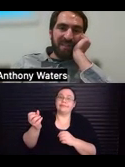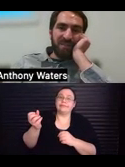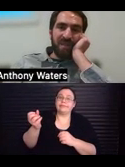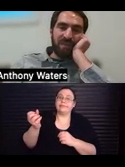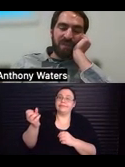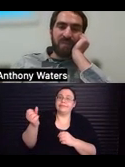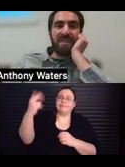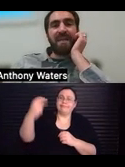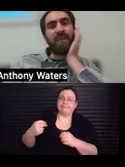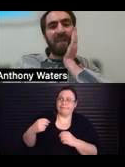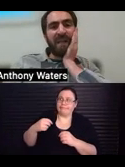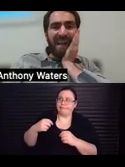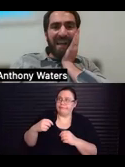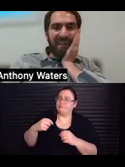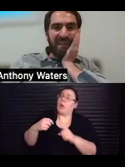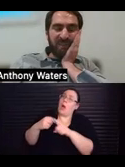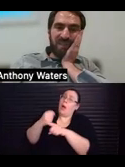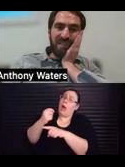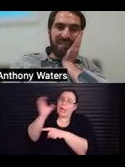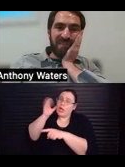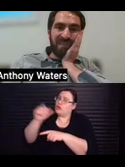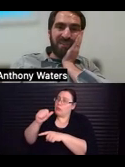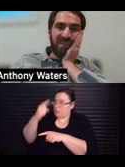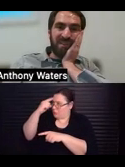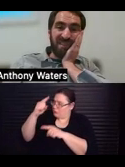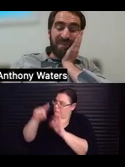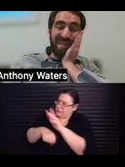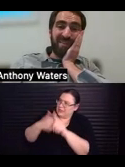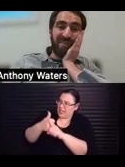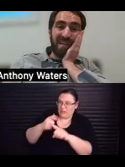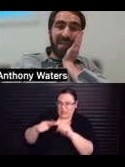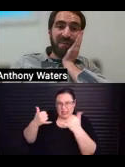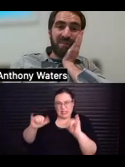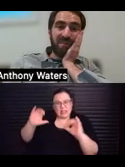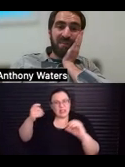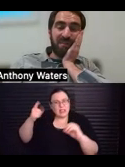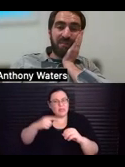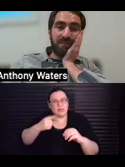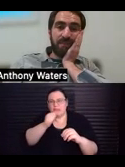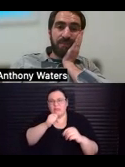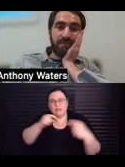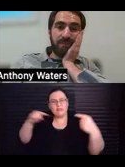I hear that you're not feeling suicidal, but I also see that it looks like you're in a lot of pain right now.